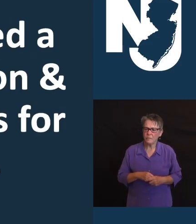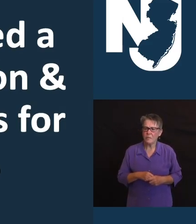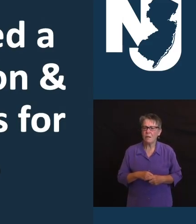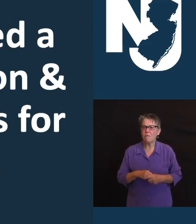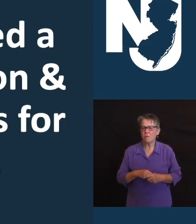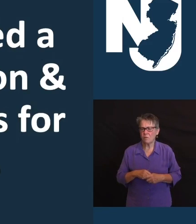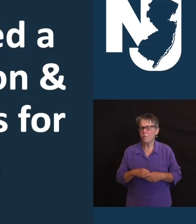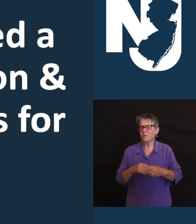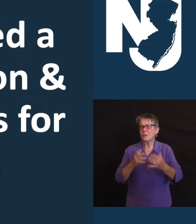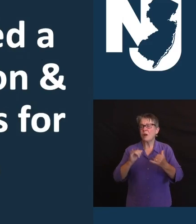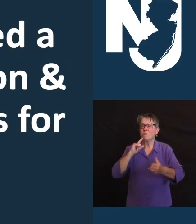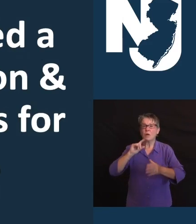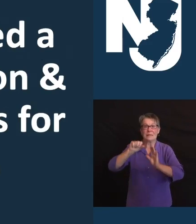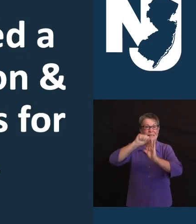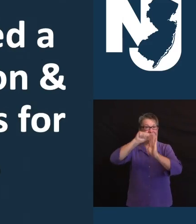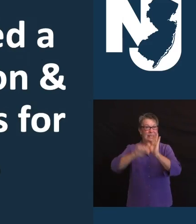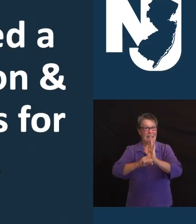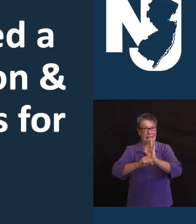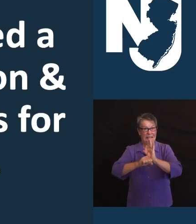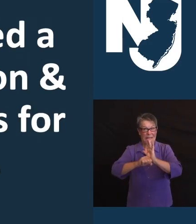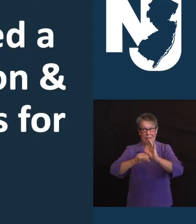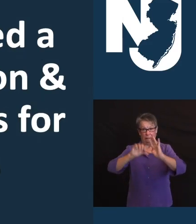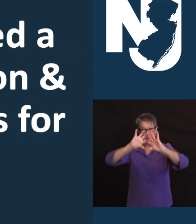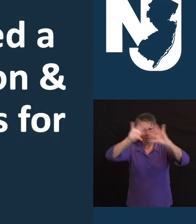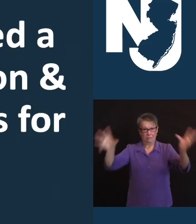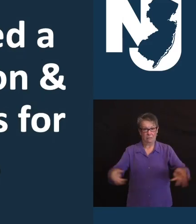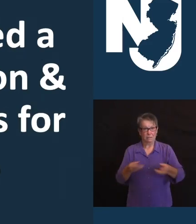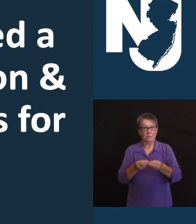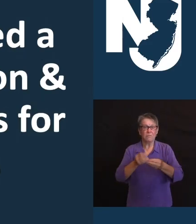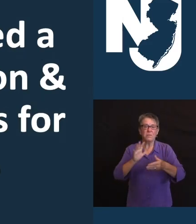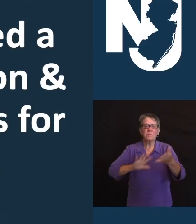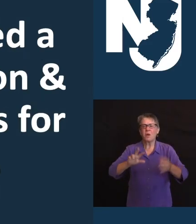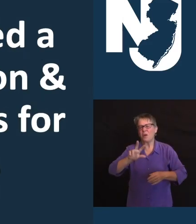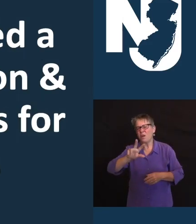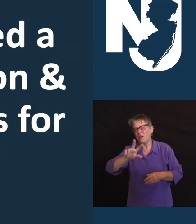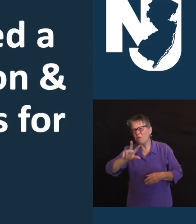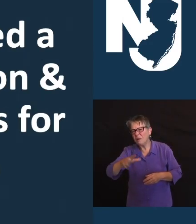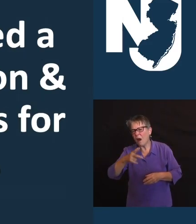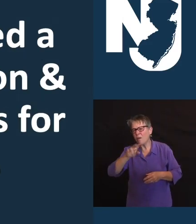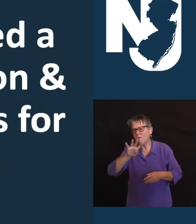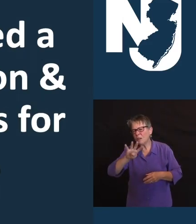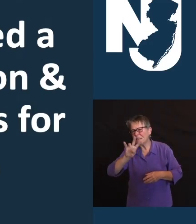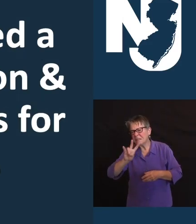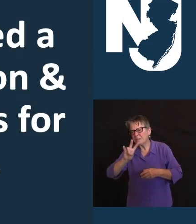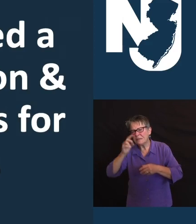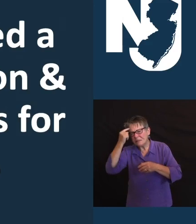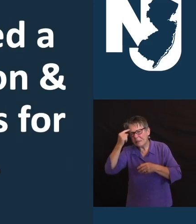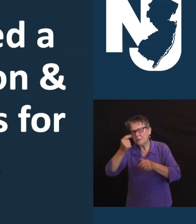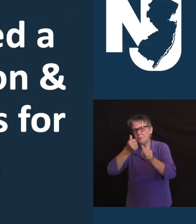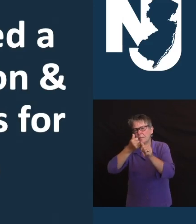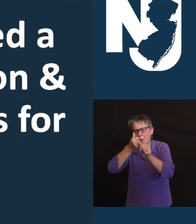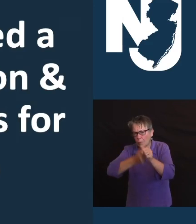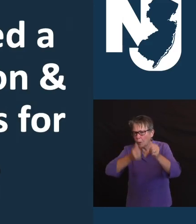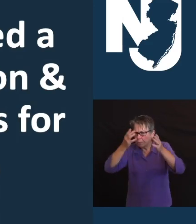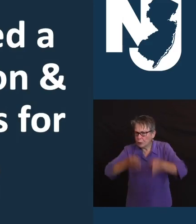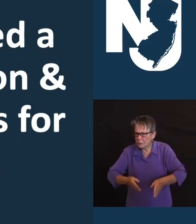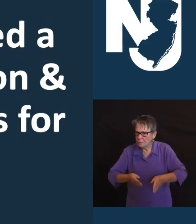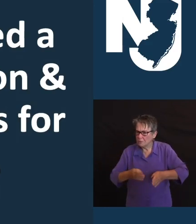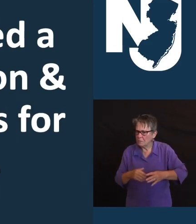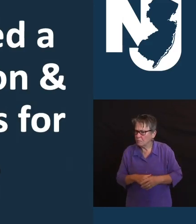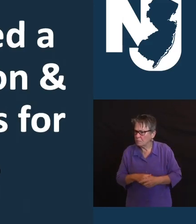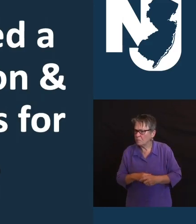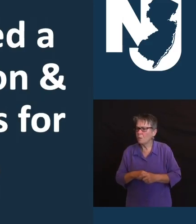Pat Callahan, and the team from the Office of Emergency Management under the leadership of Executive Officer Captain Scott Polton